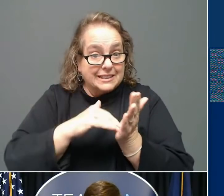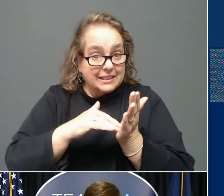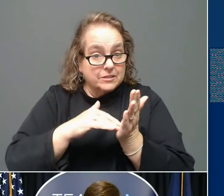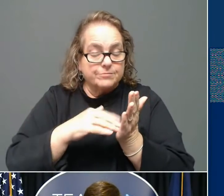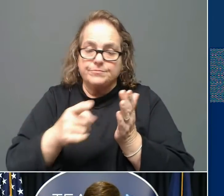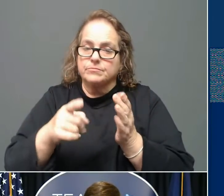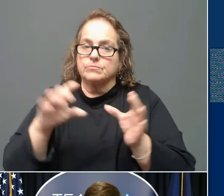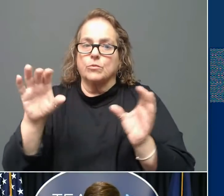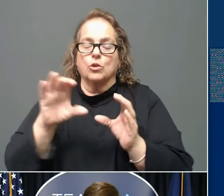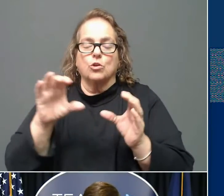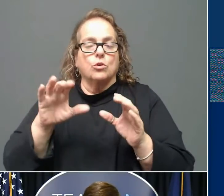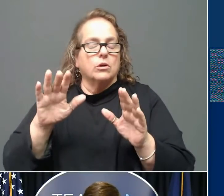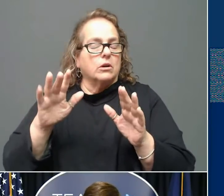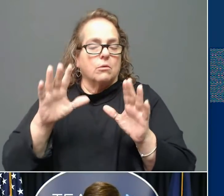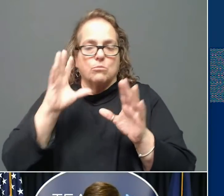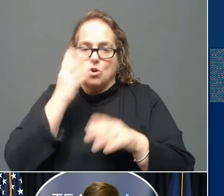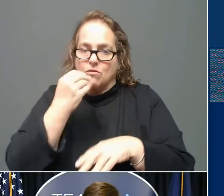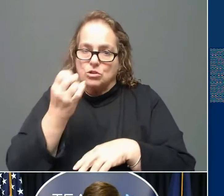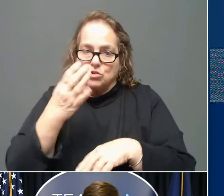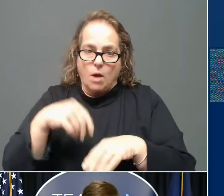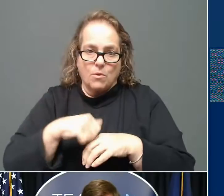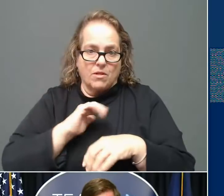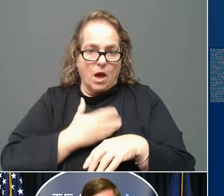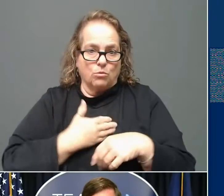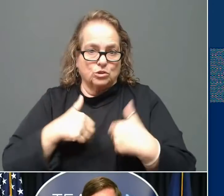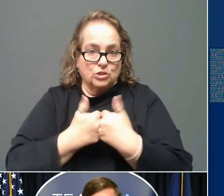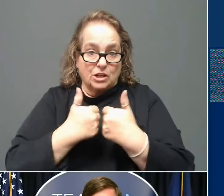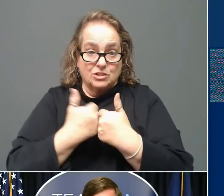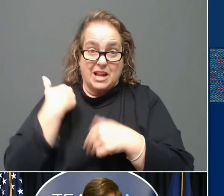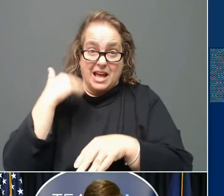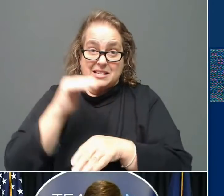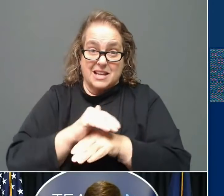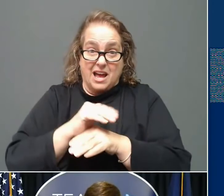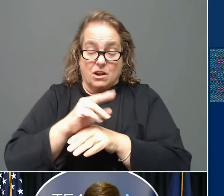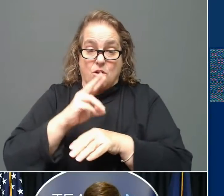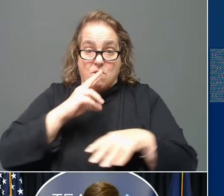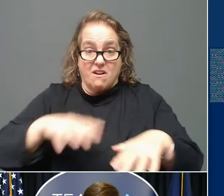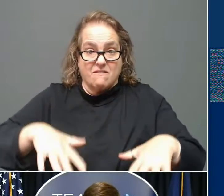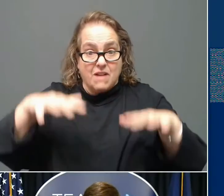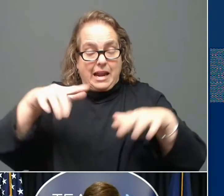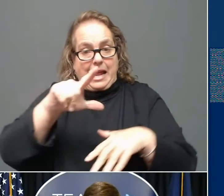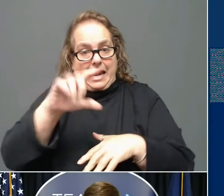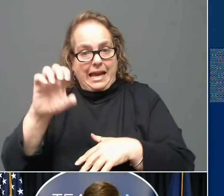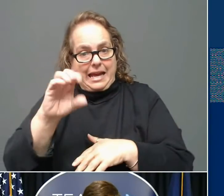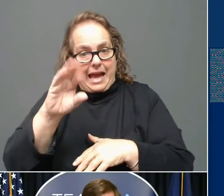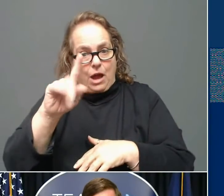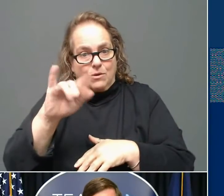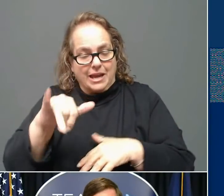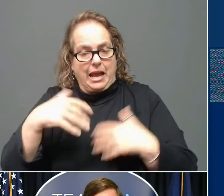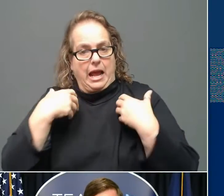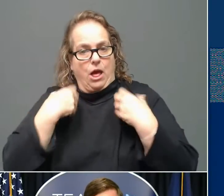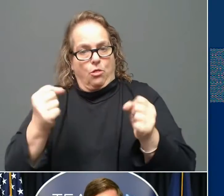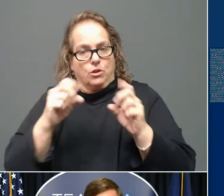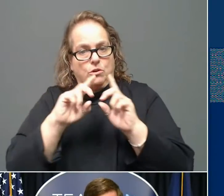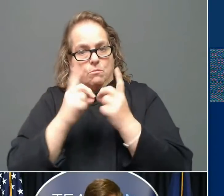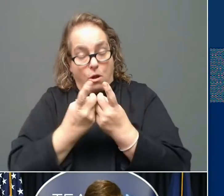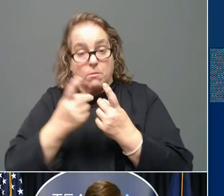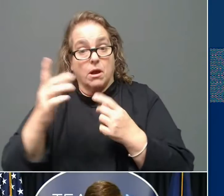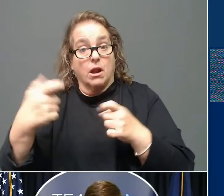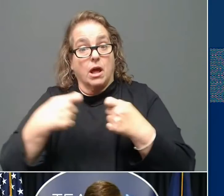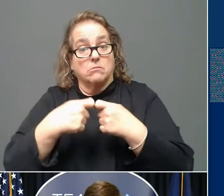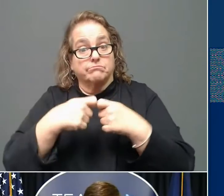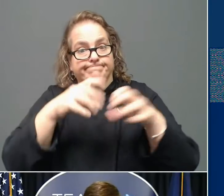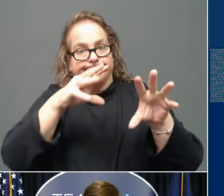challenge. Last night's weather flooded the Lee County Health Department, causing the power to go out